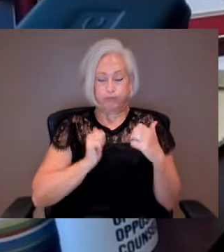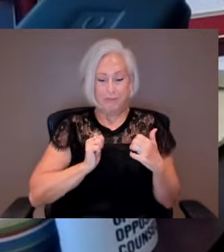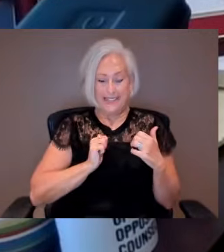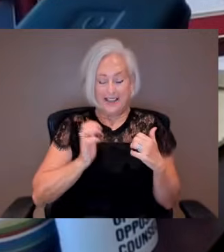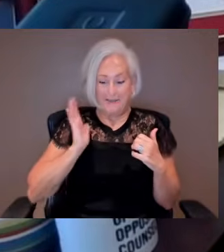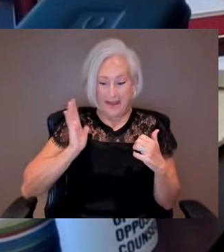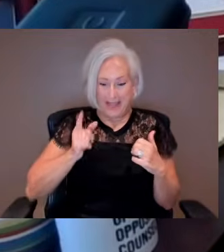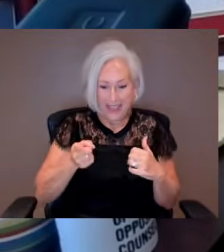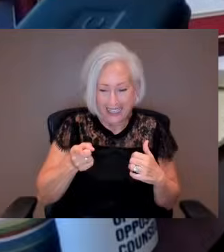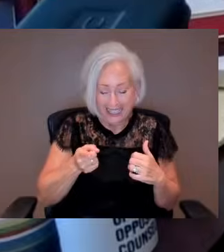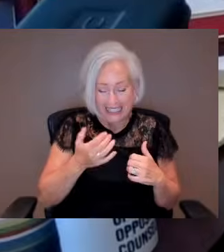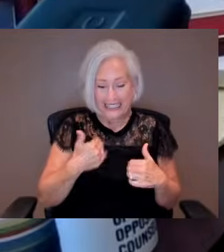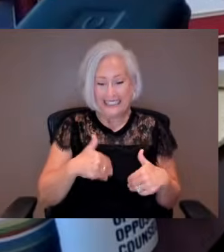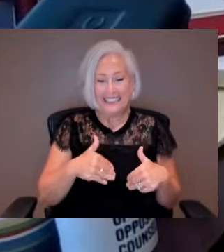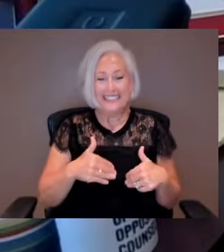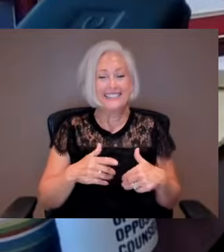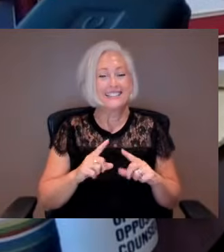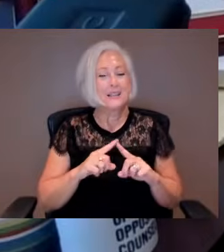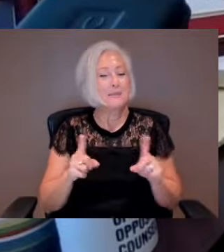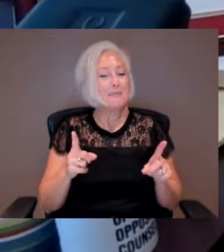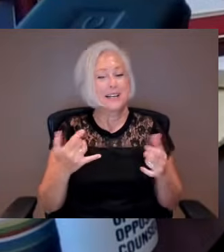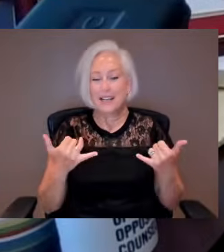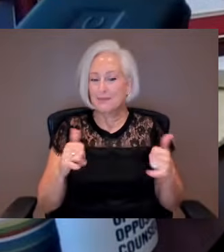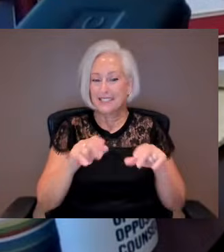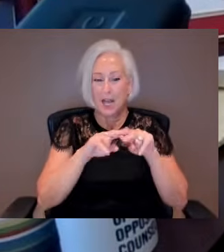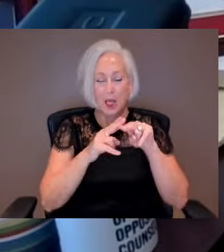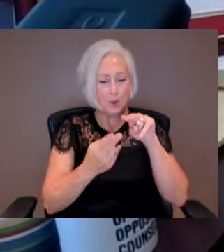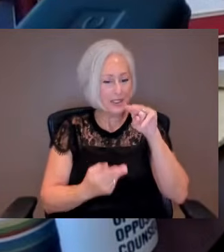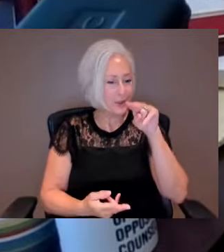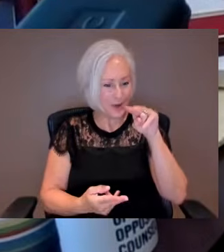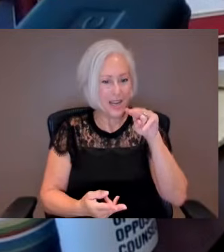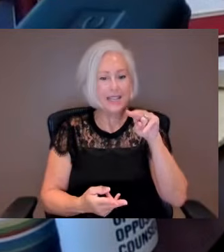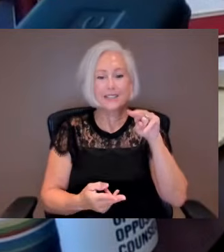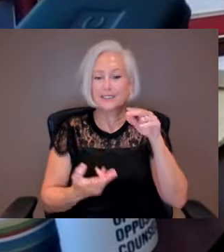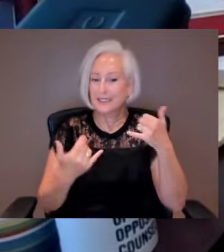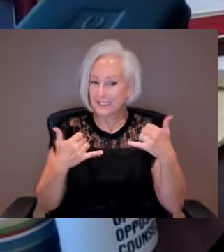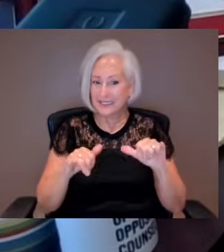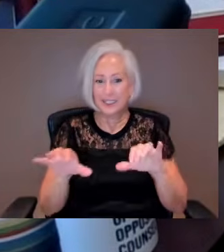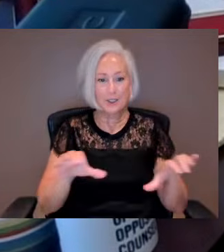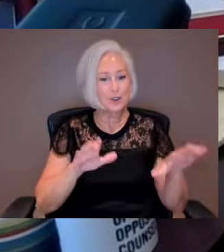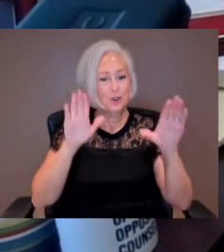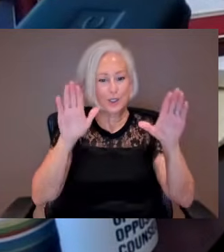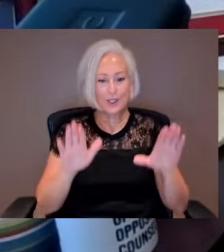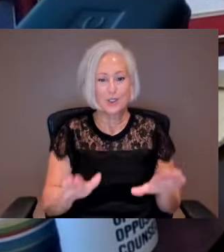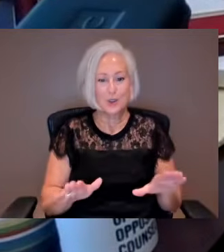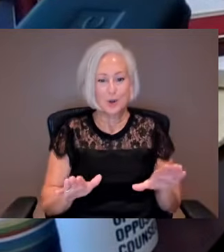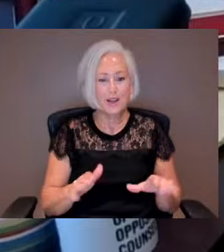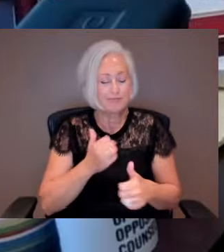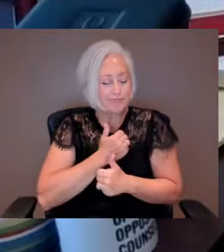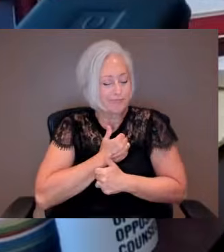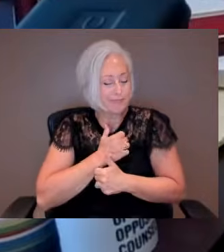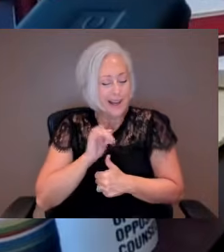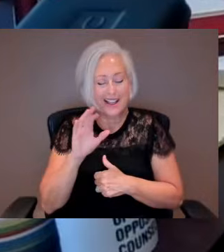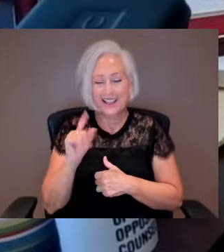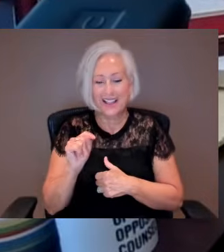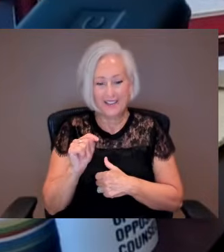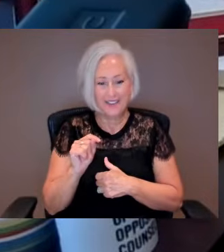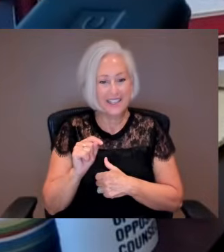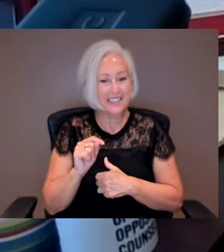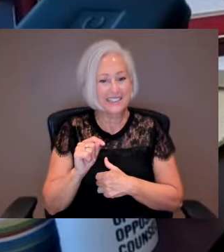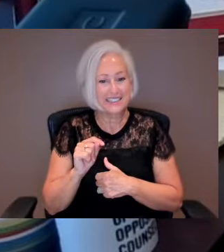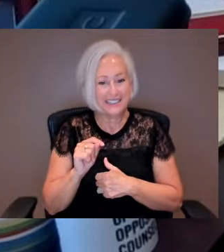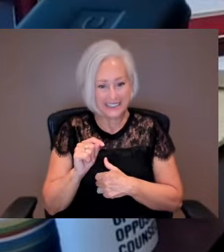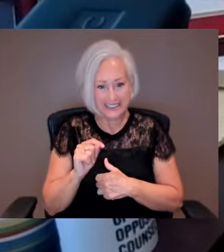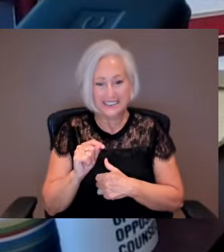no, I'm still losing weight, and I'm still doing great. So I just love it. It's just I'm finally out.